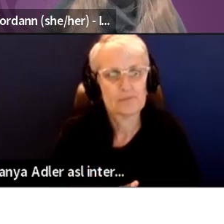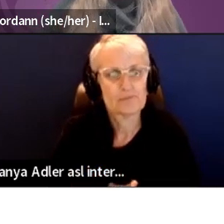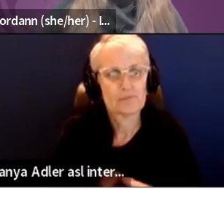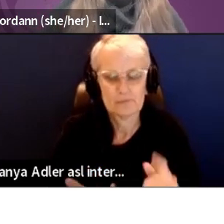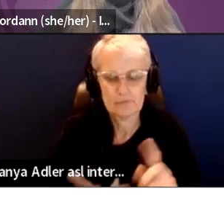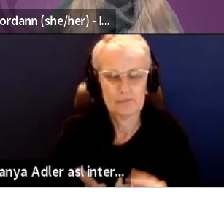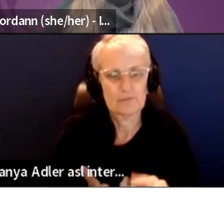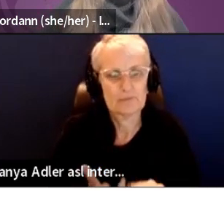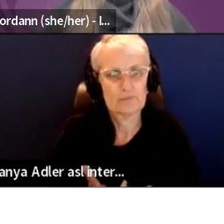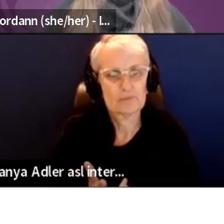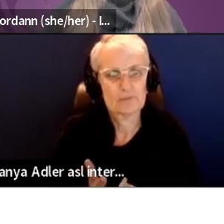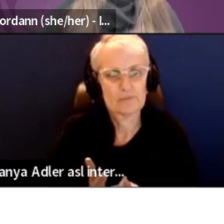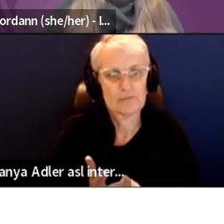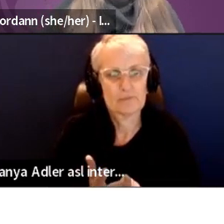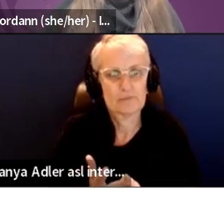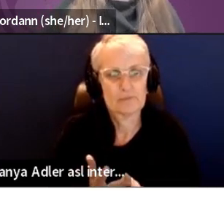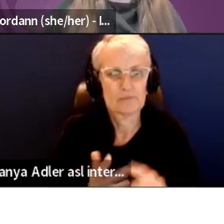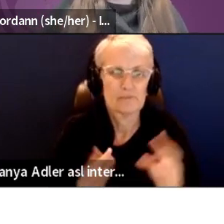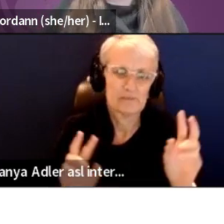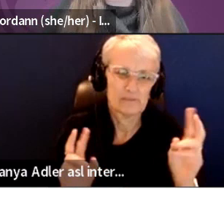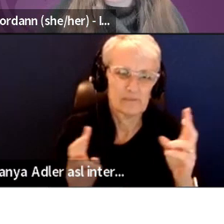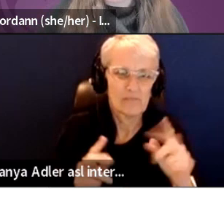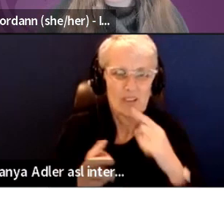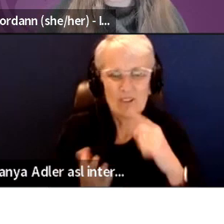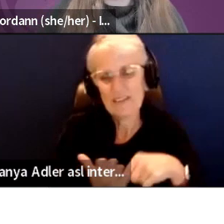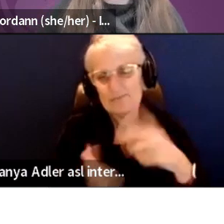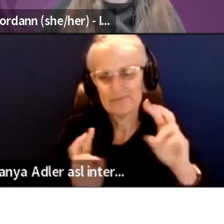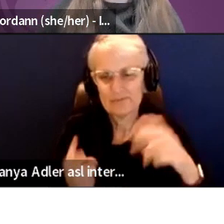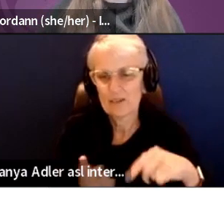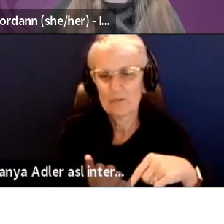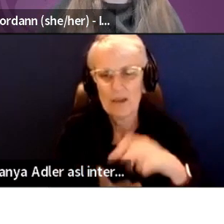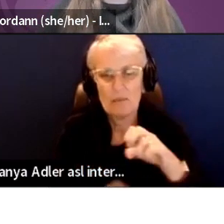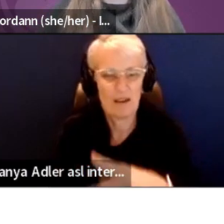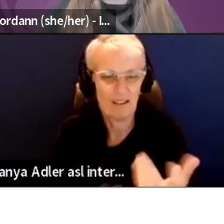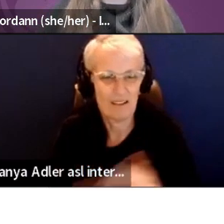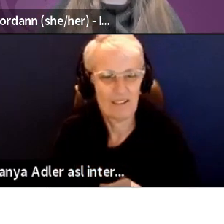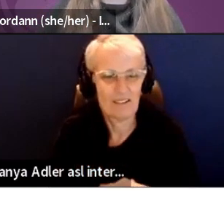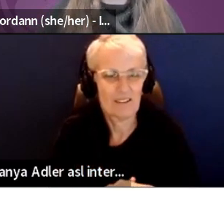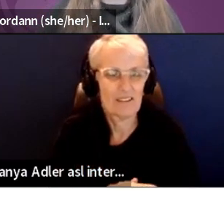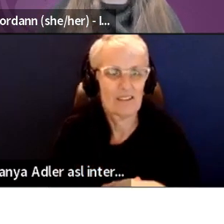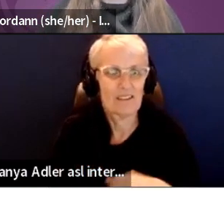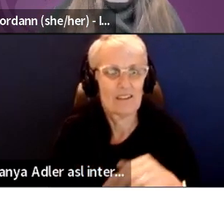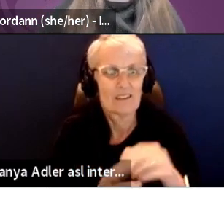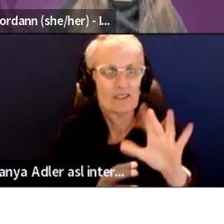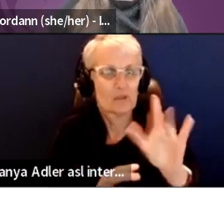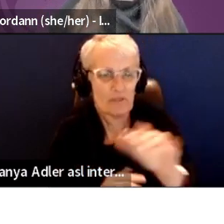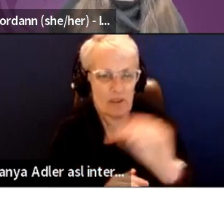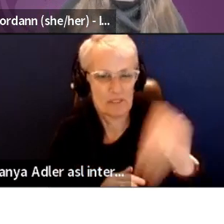third installment, I will say, is technically a reimbursement. So the final 25% of seed funding, so